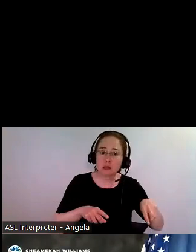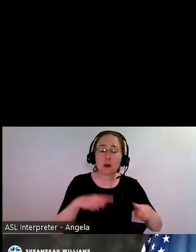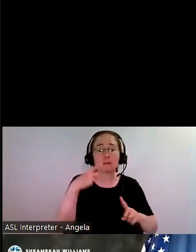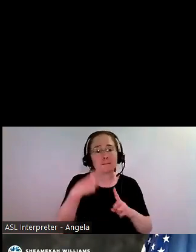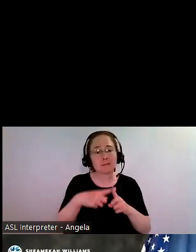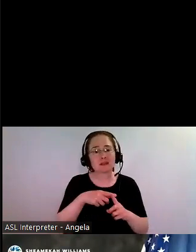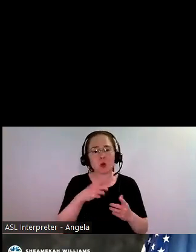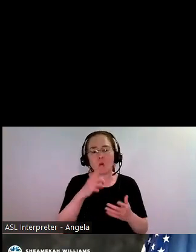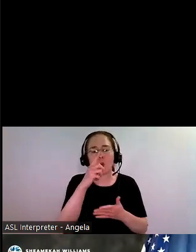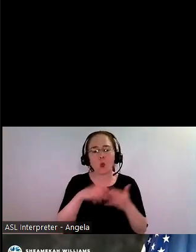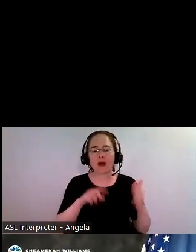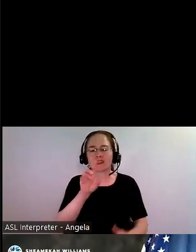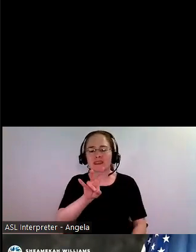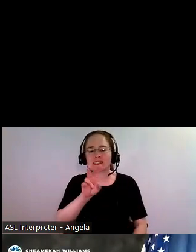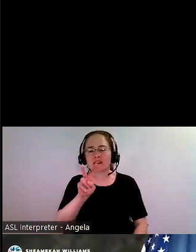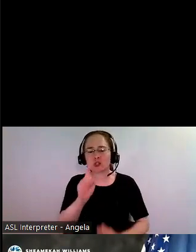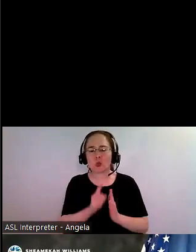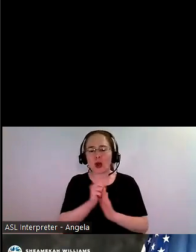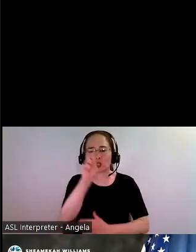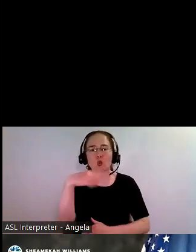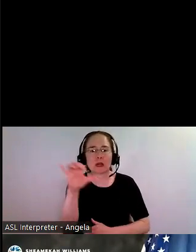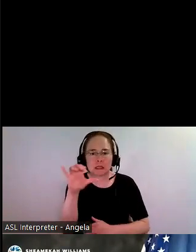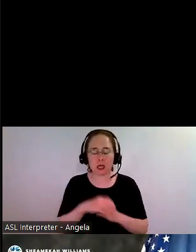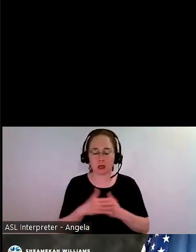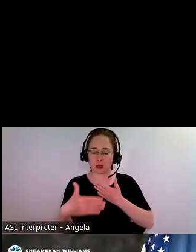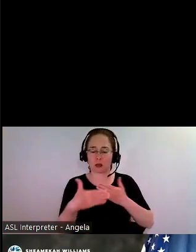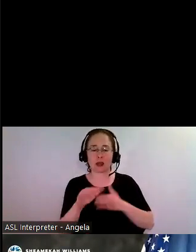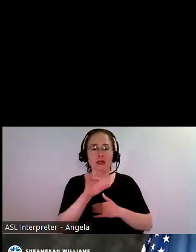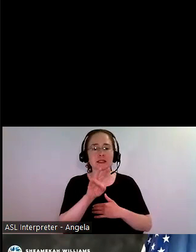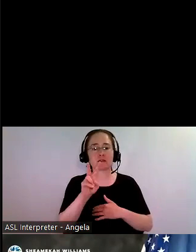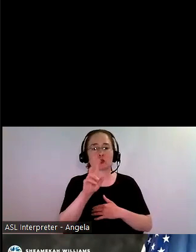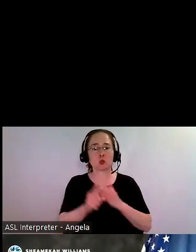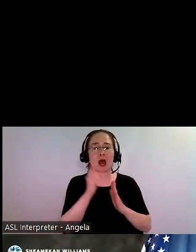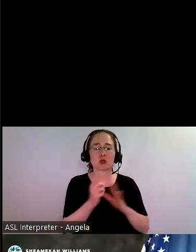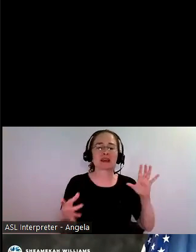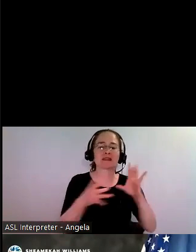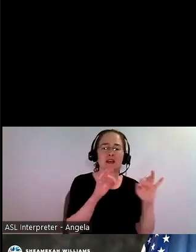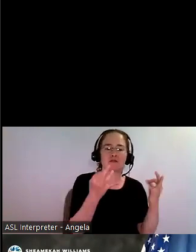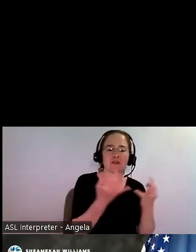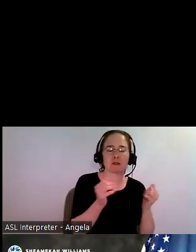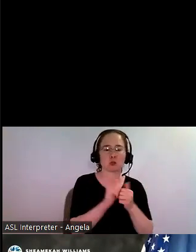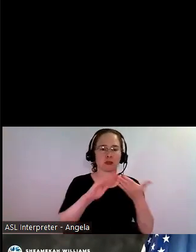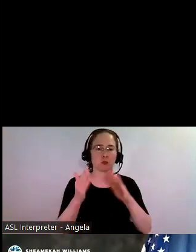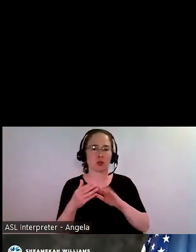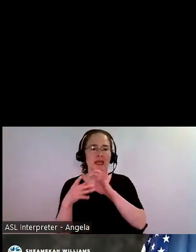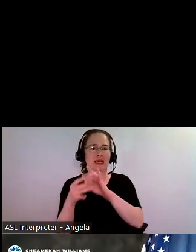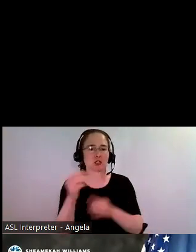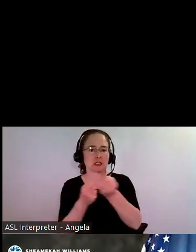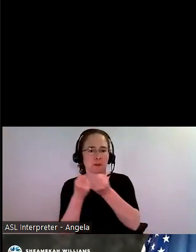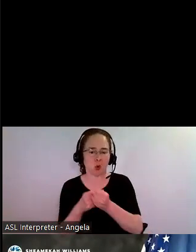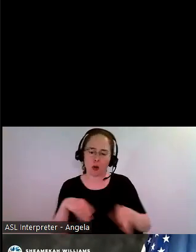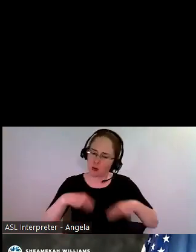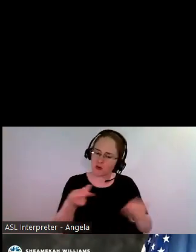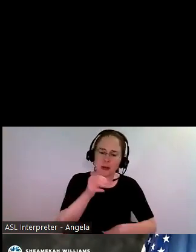72 hours needs to look like. And within that 72 hours, you're linking families to community connections and support. You're providing that peer support.